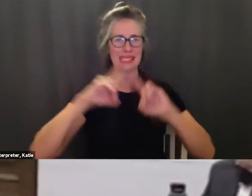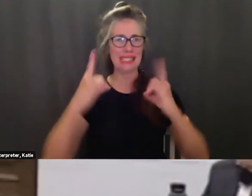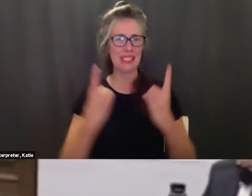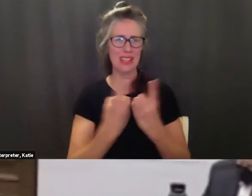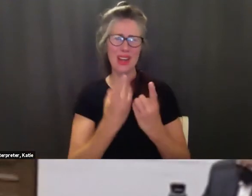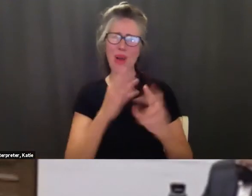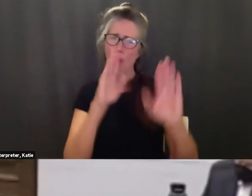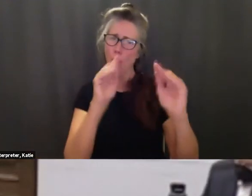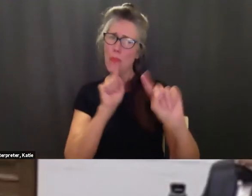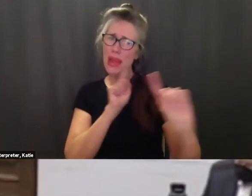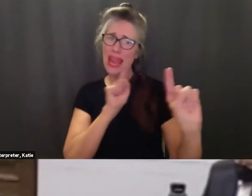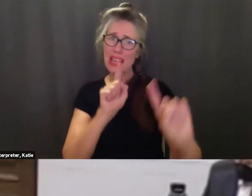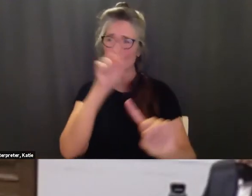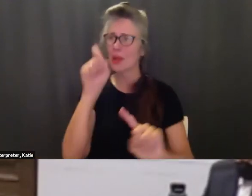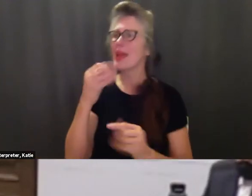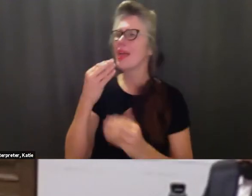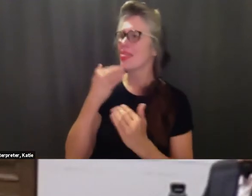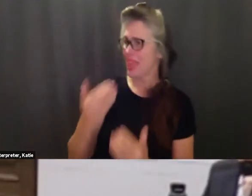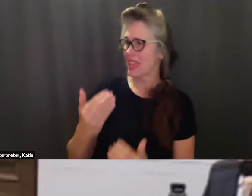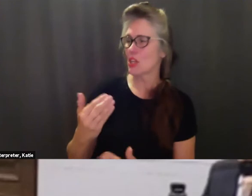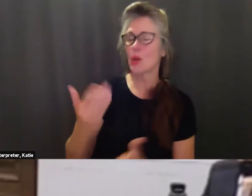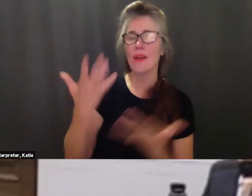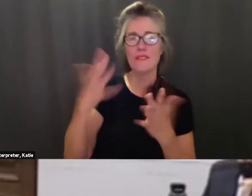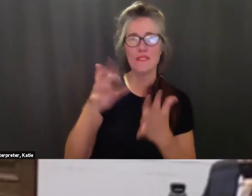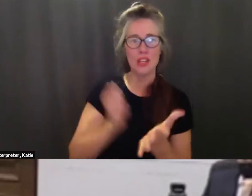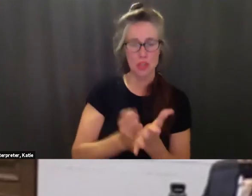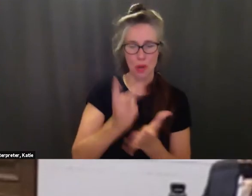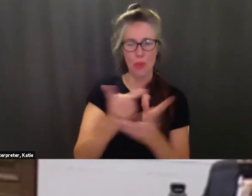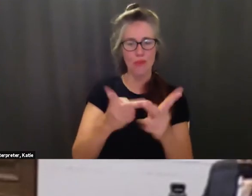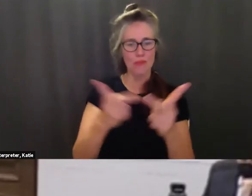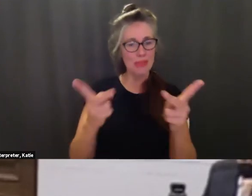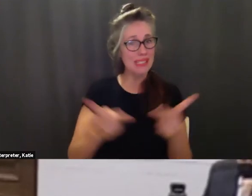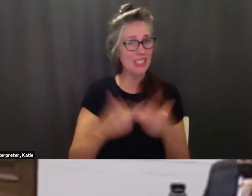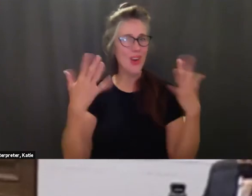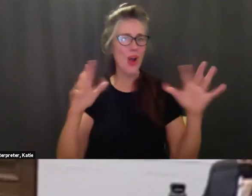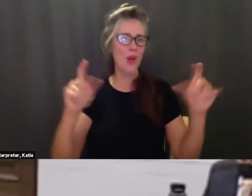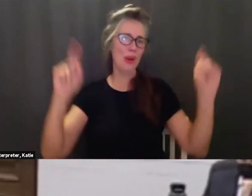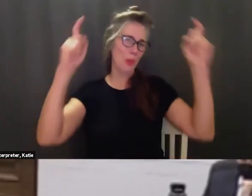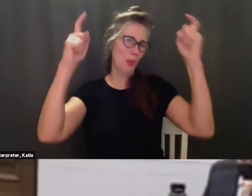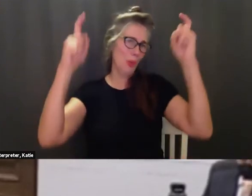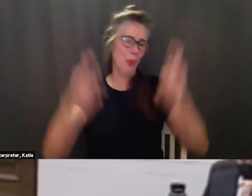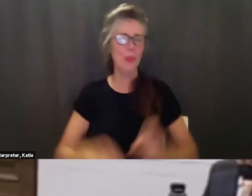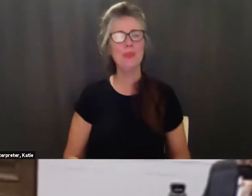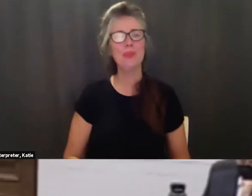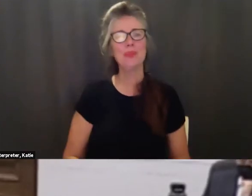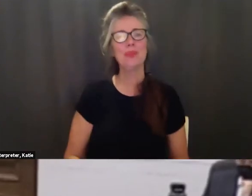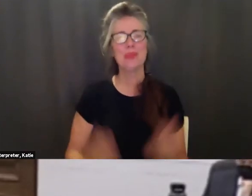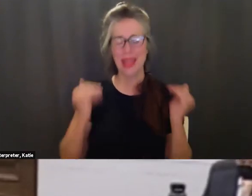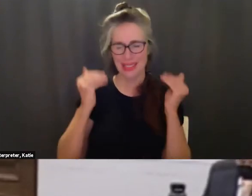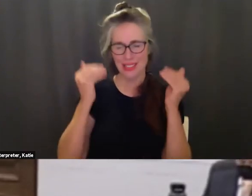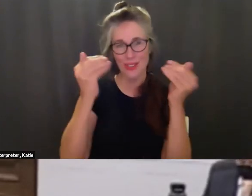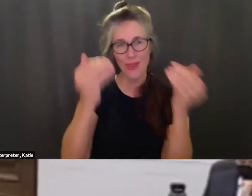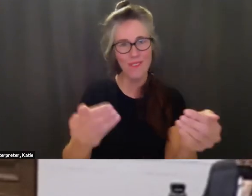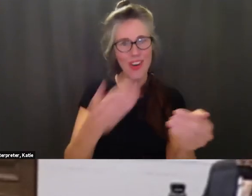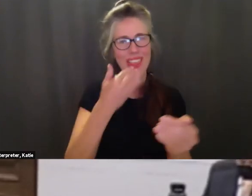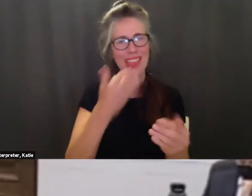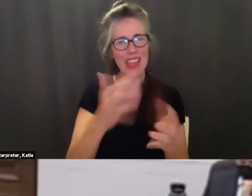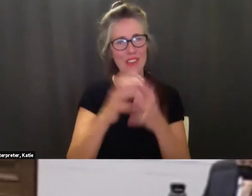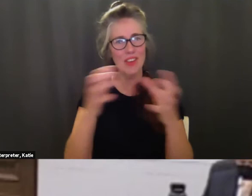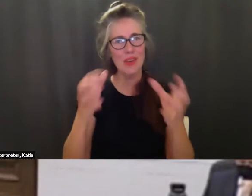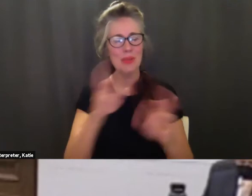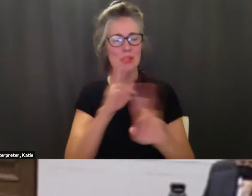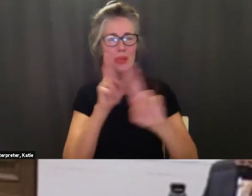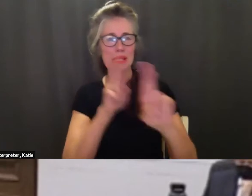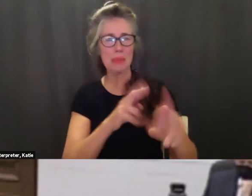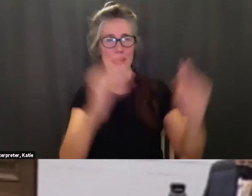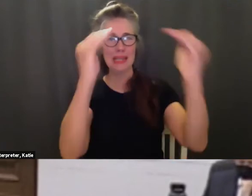question. Yes, thank you. And we did approve those positions, so woohoo. Let's go forth. Thank you very much for that report. The